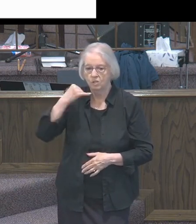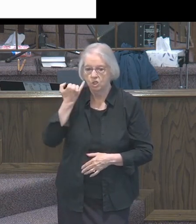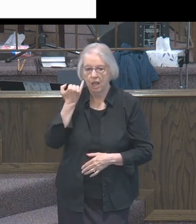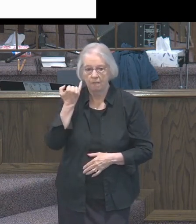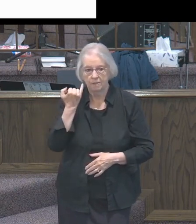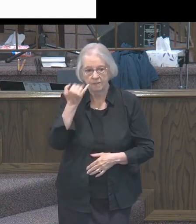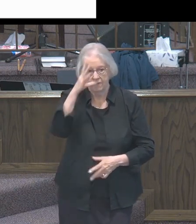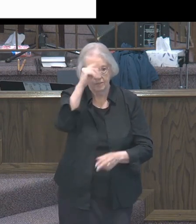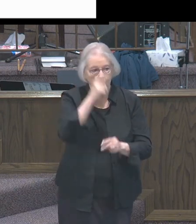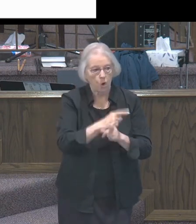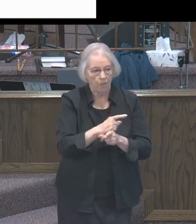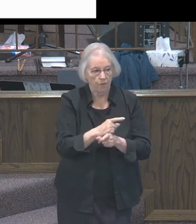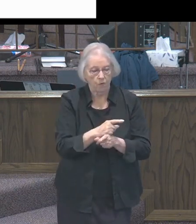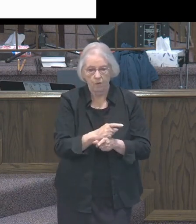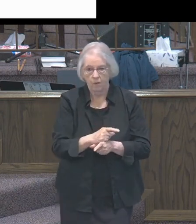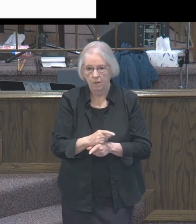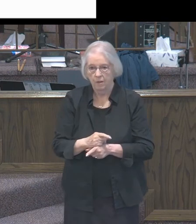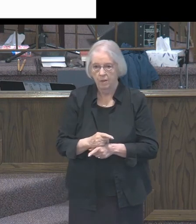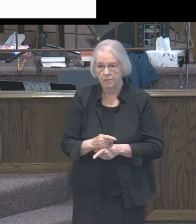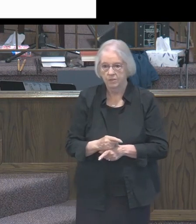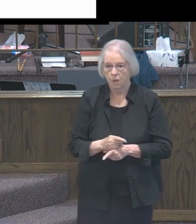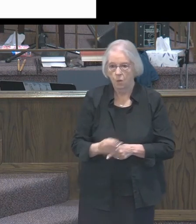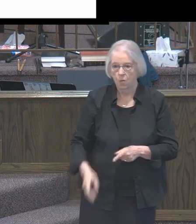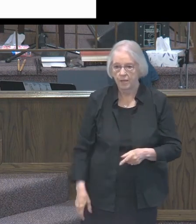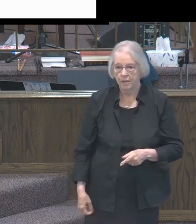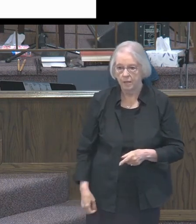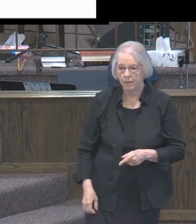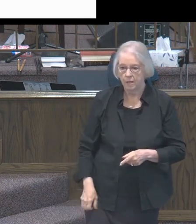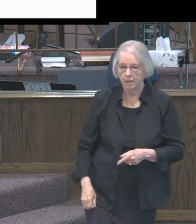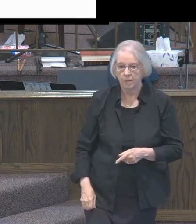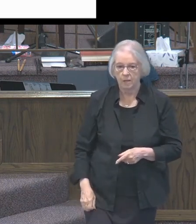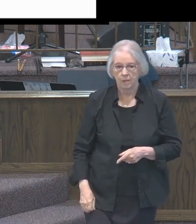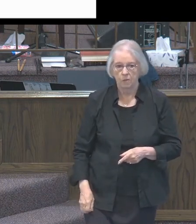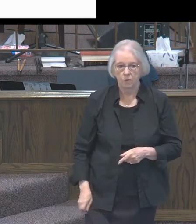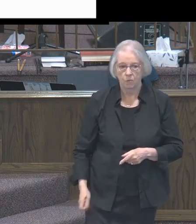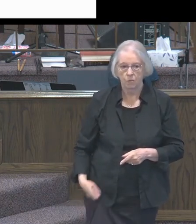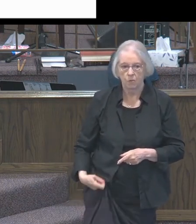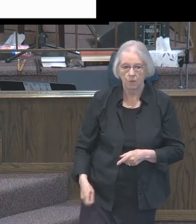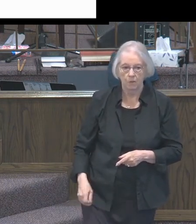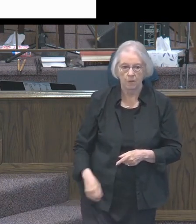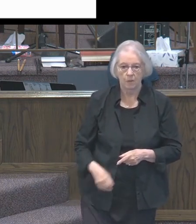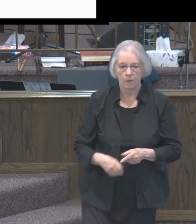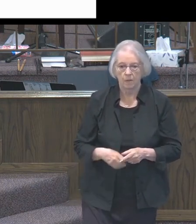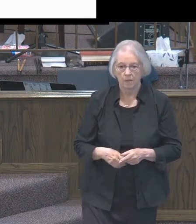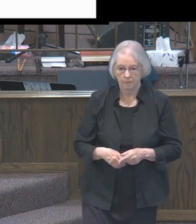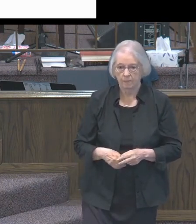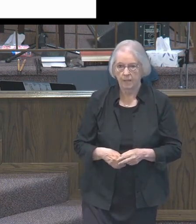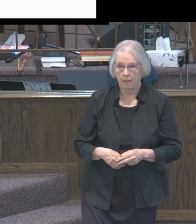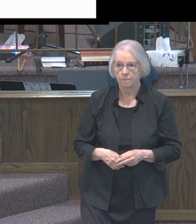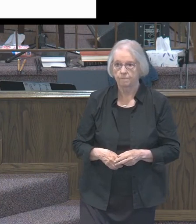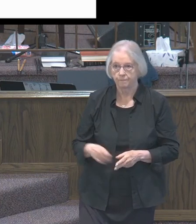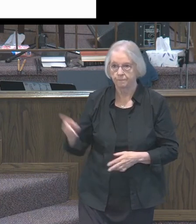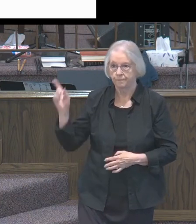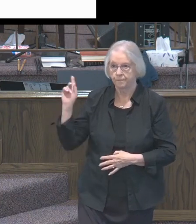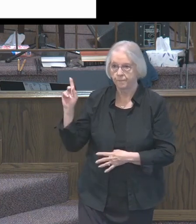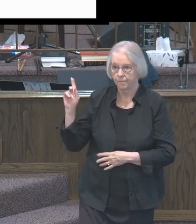Right? Listen, Adam knew in the process of time, Genesis chapter 4 and verse 3,